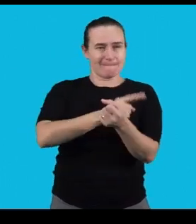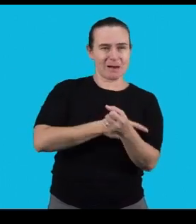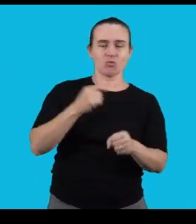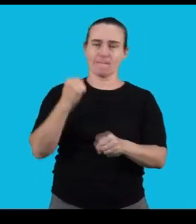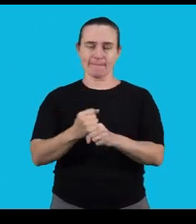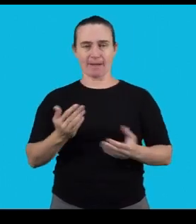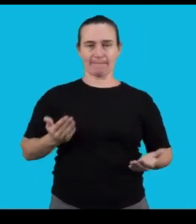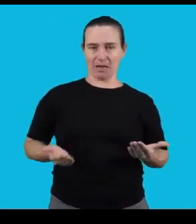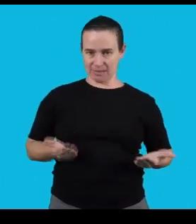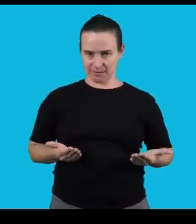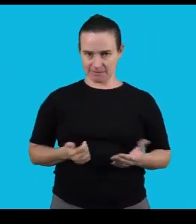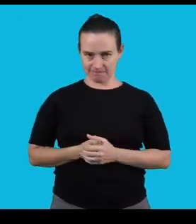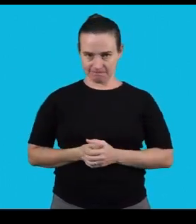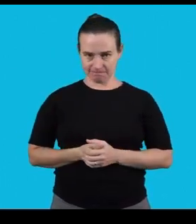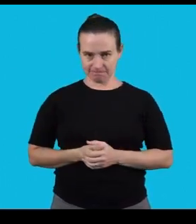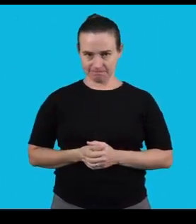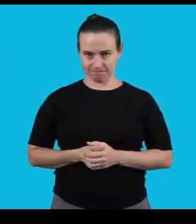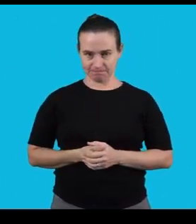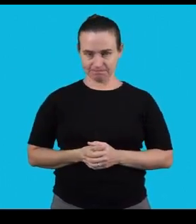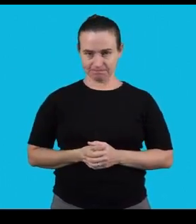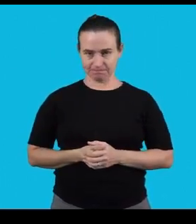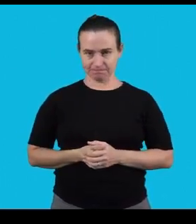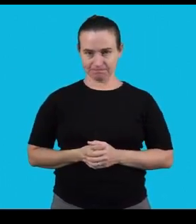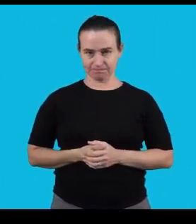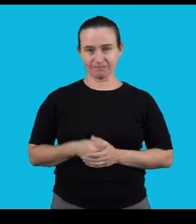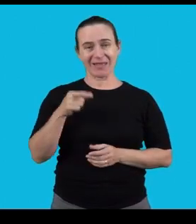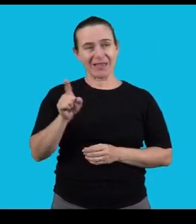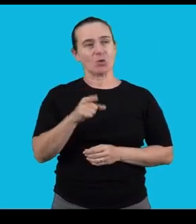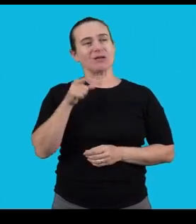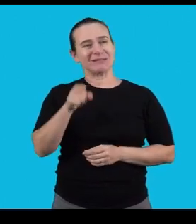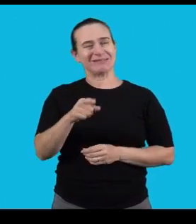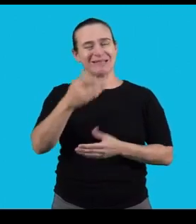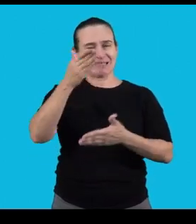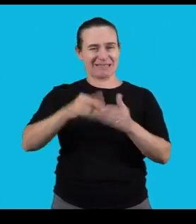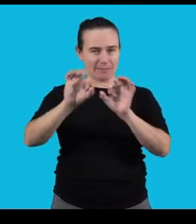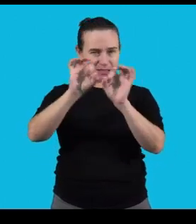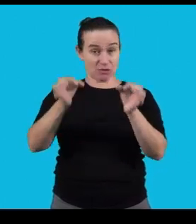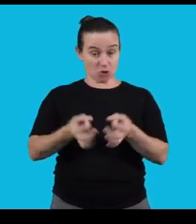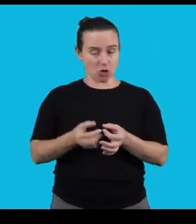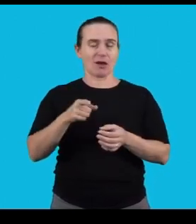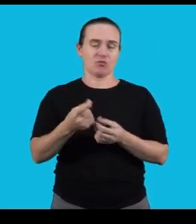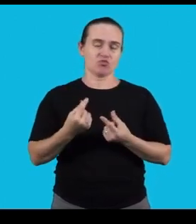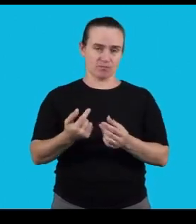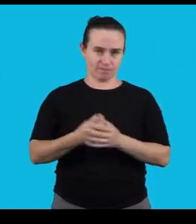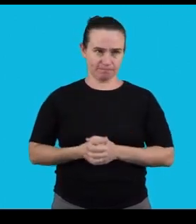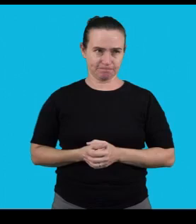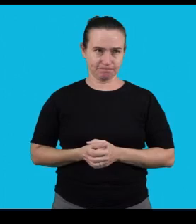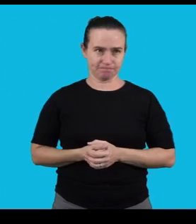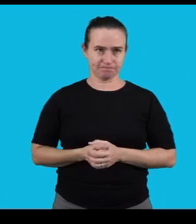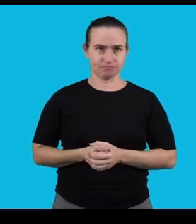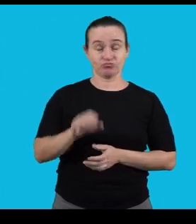the muscles to restore balance. That is the function of the semicircular